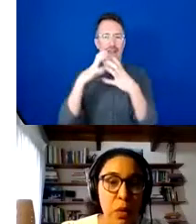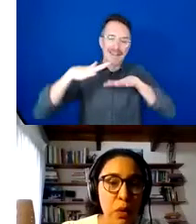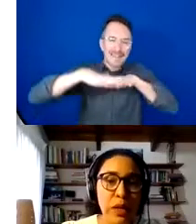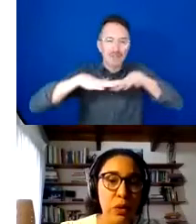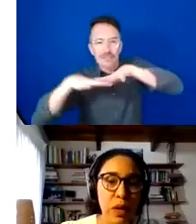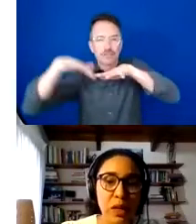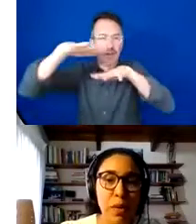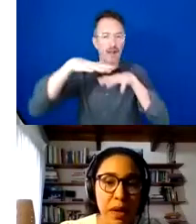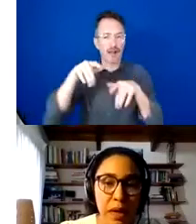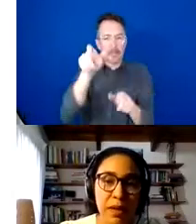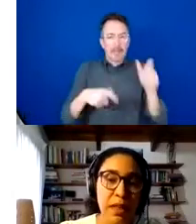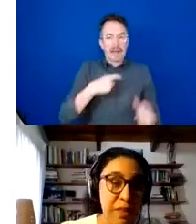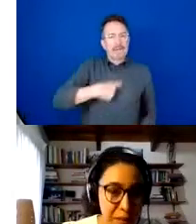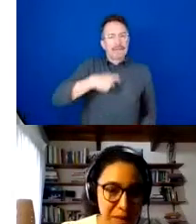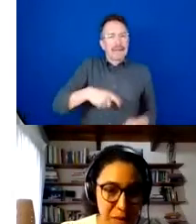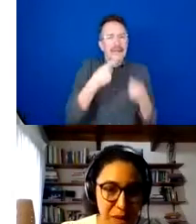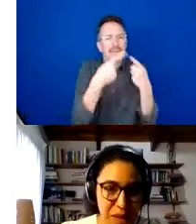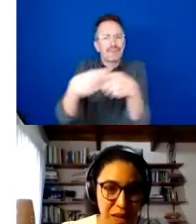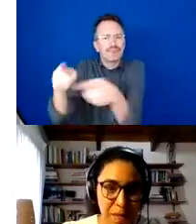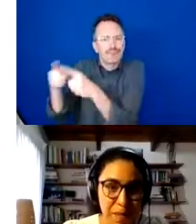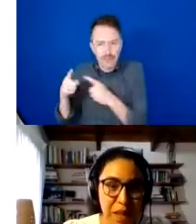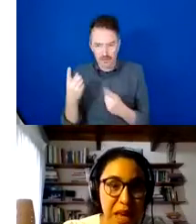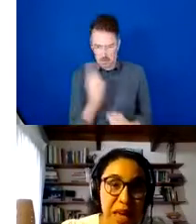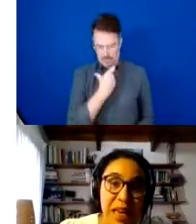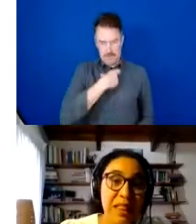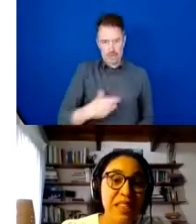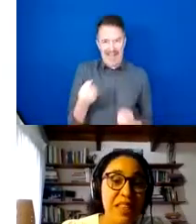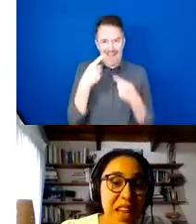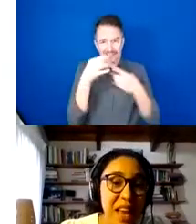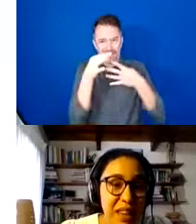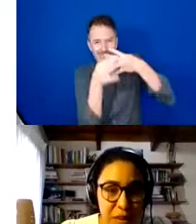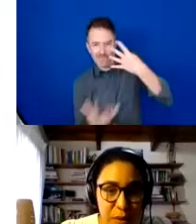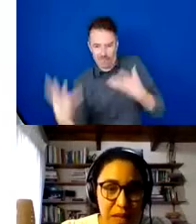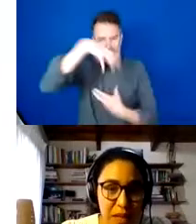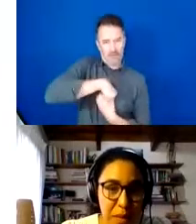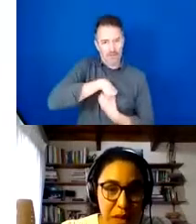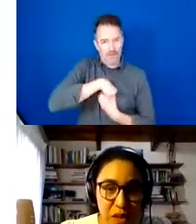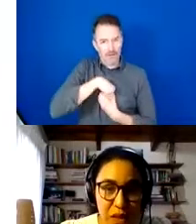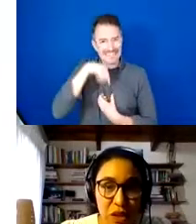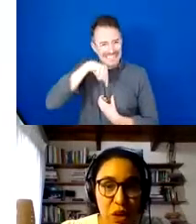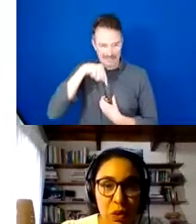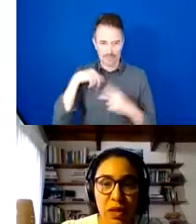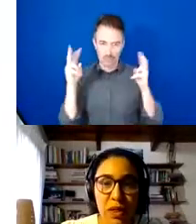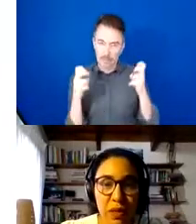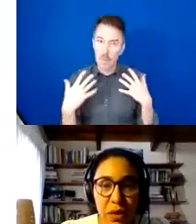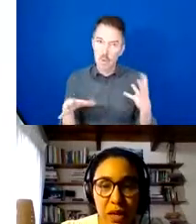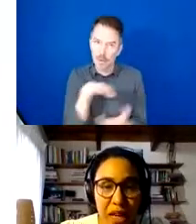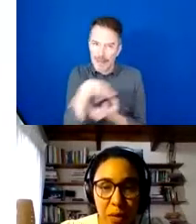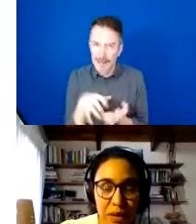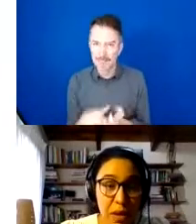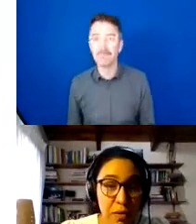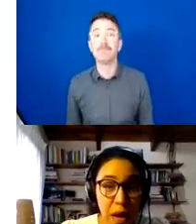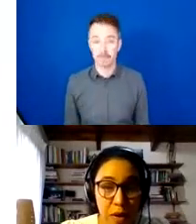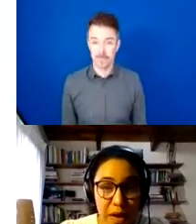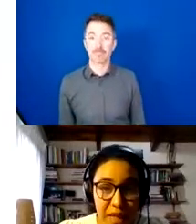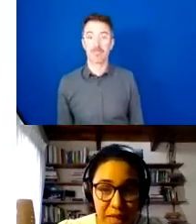the work we do as part of the development community. In this slide, there is an image that shows the different